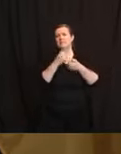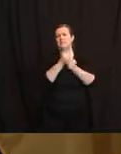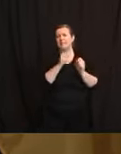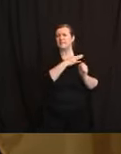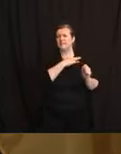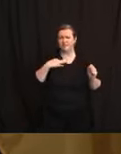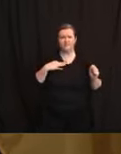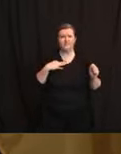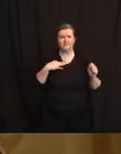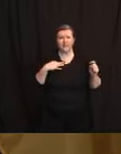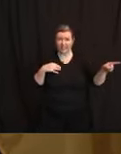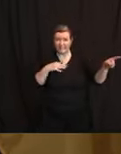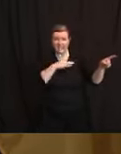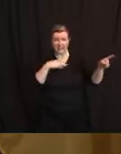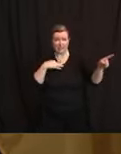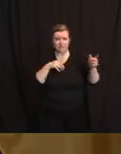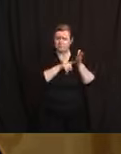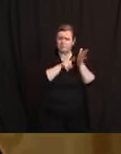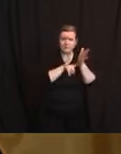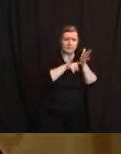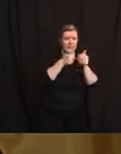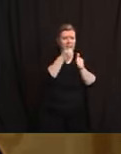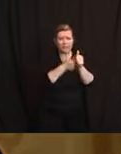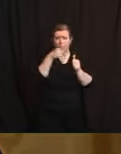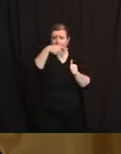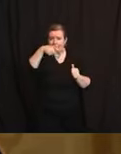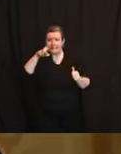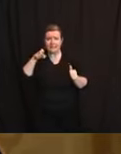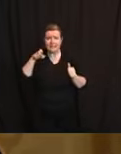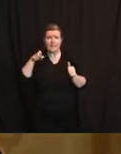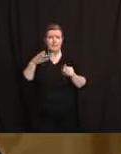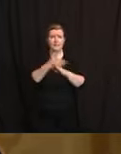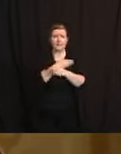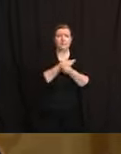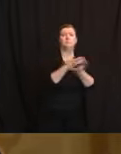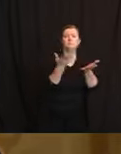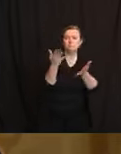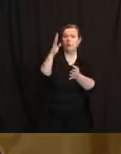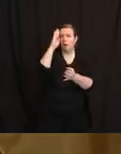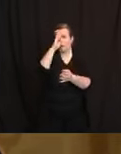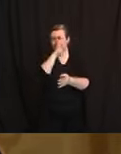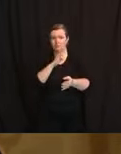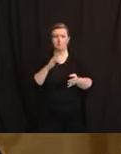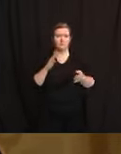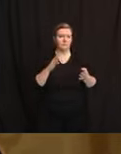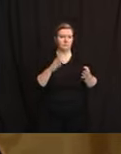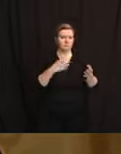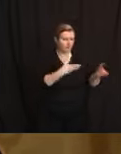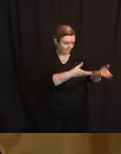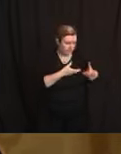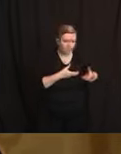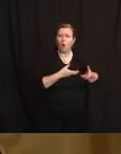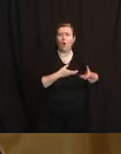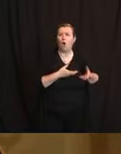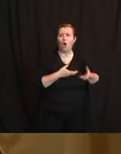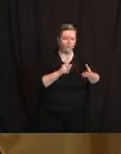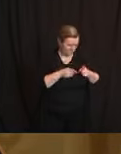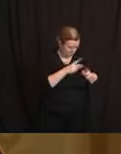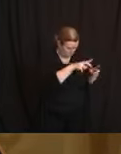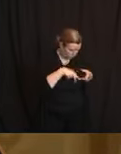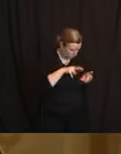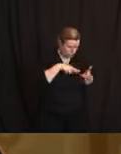inspecting all of that PPE before it goes out, so we make sure that we're not sending bogus or not good